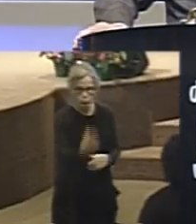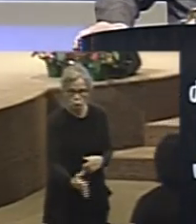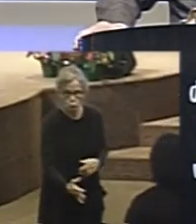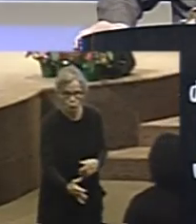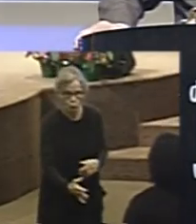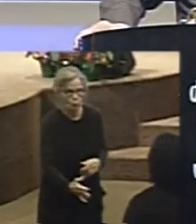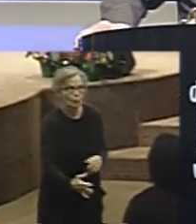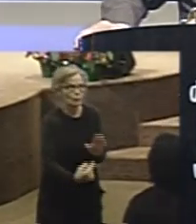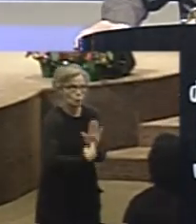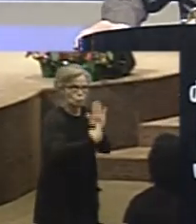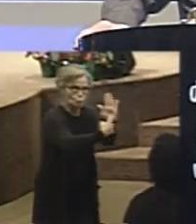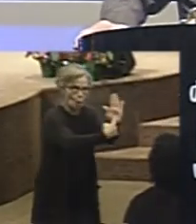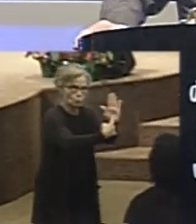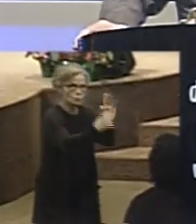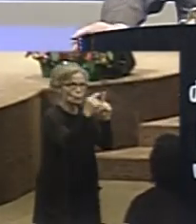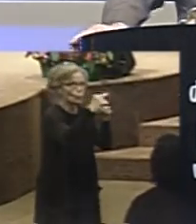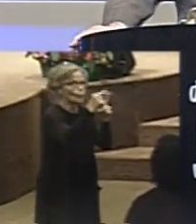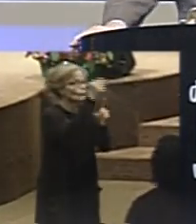we've got a safety net.